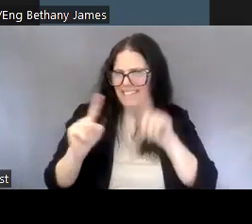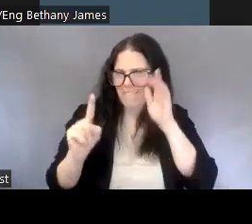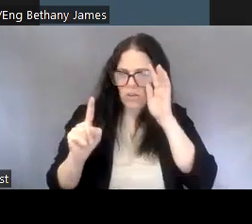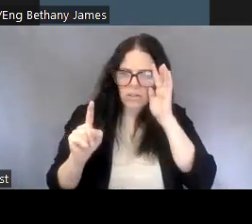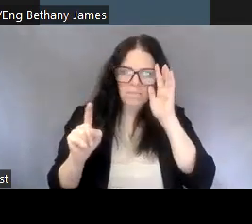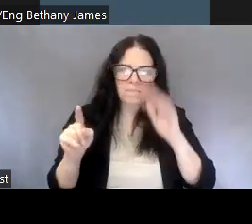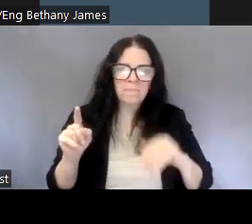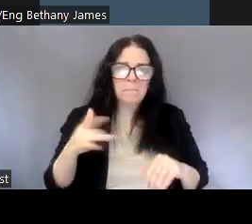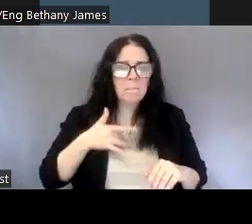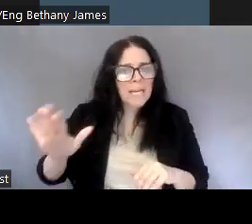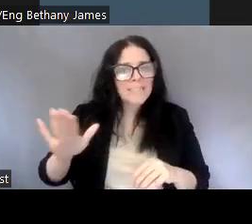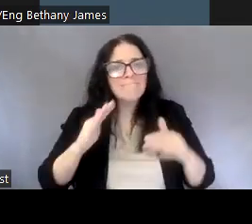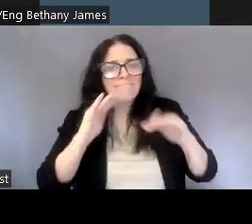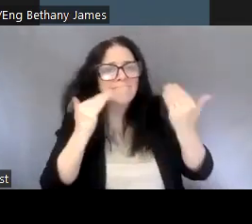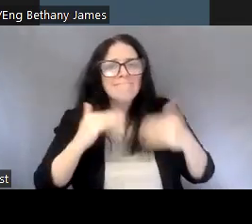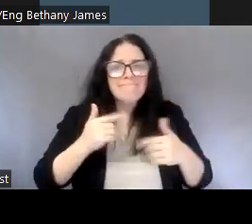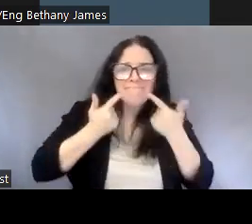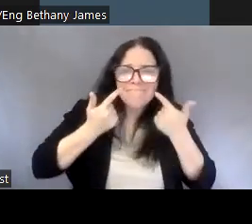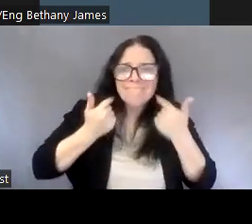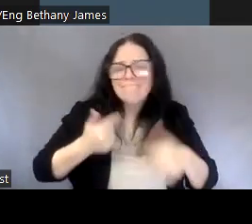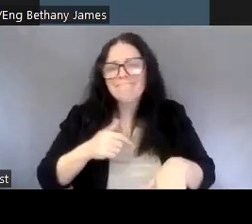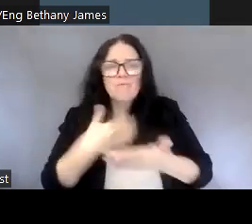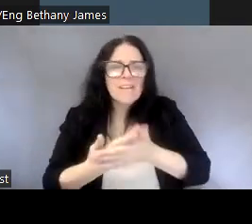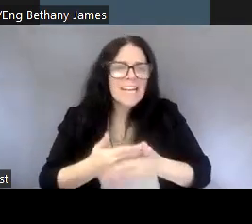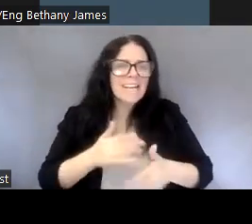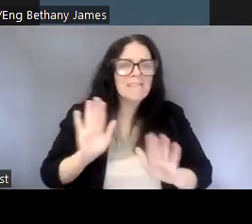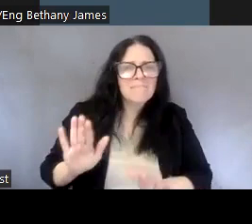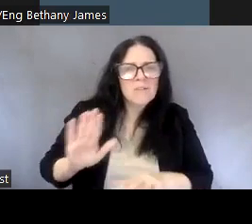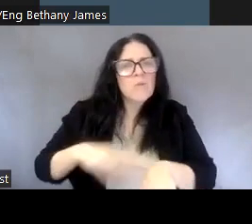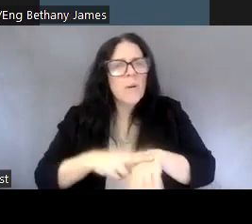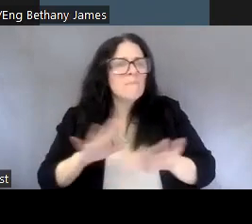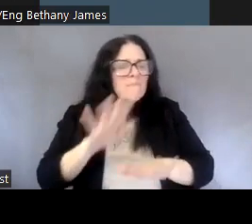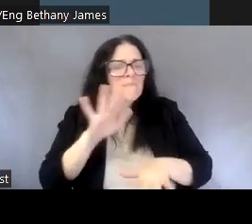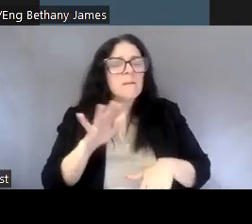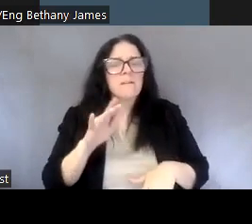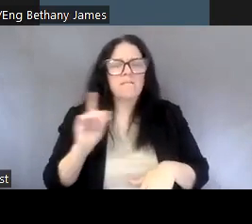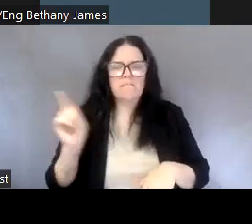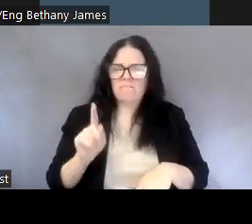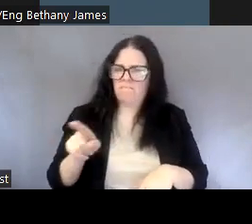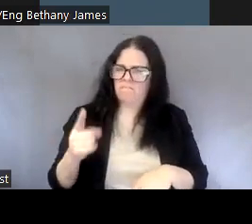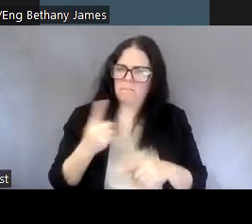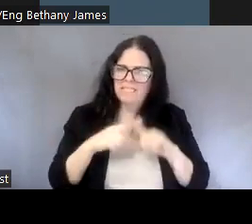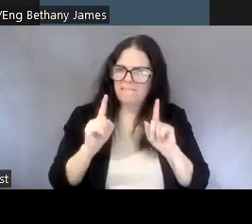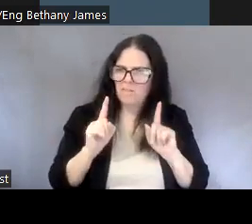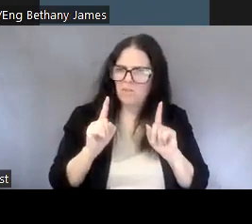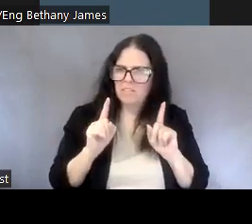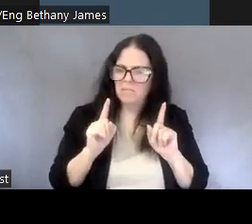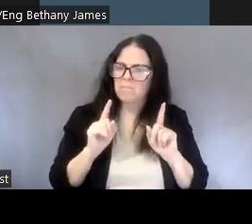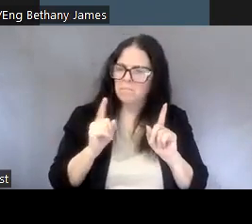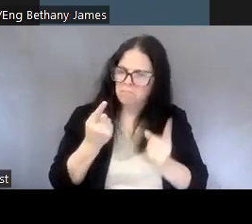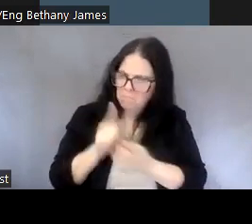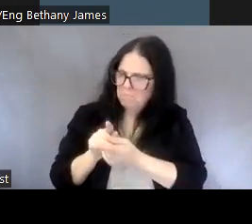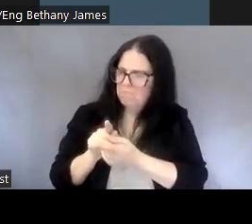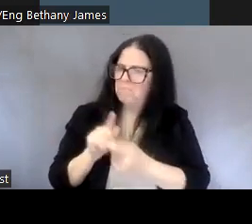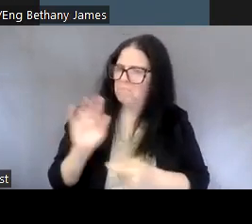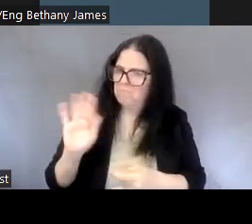jovial, enthusiastic, happy person you know them to be, you want to talk to them and see if there's something going on